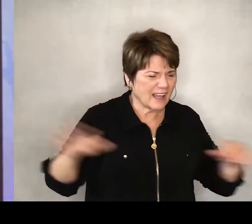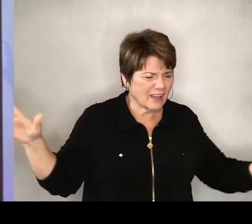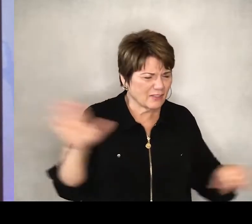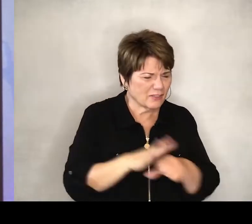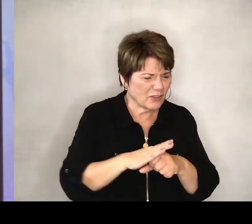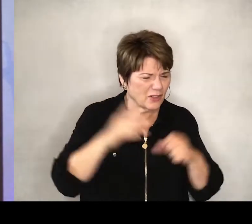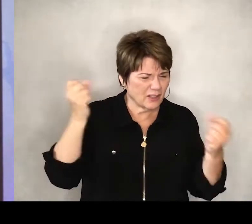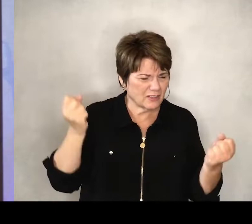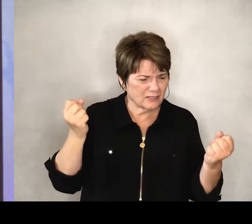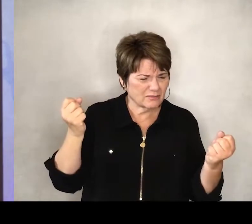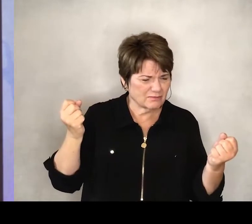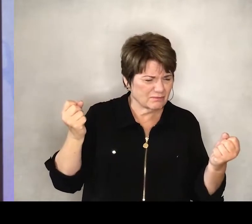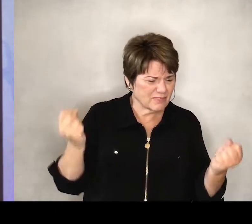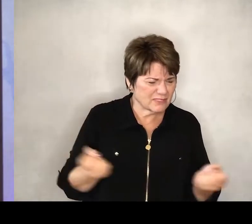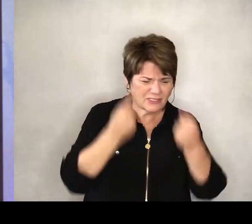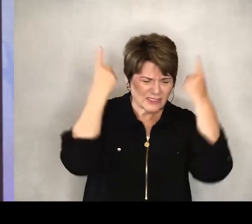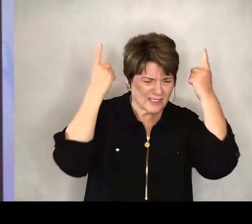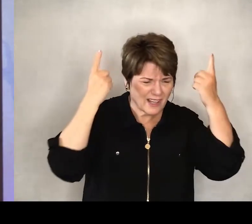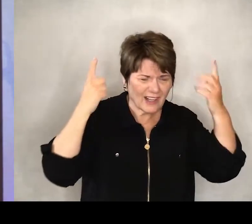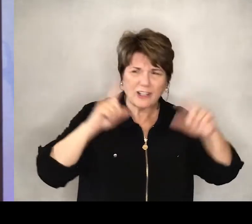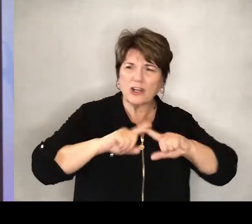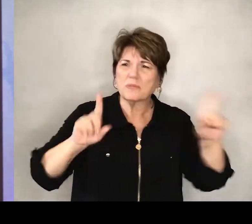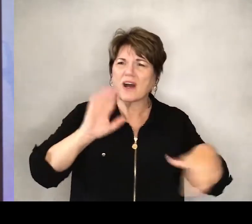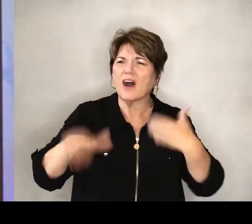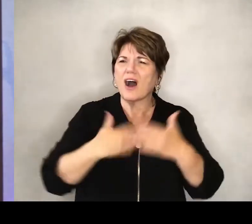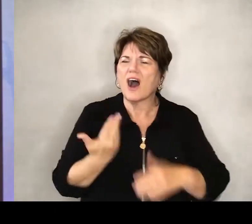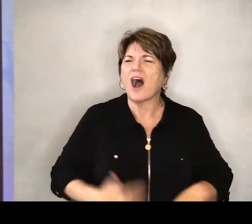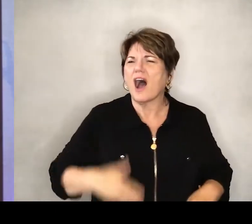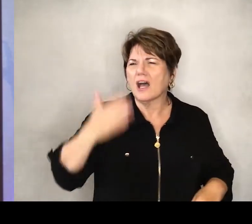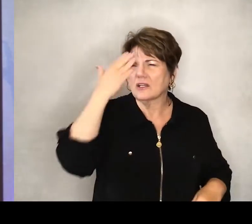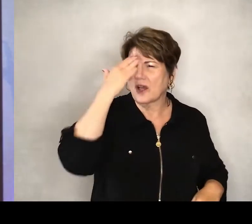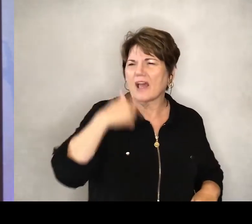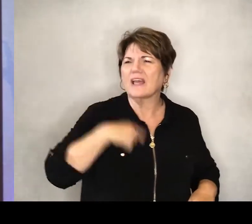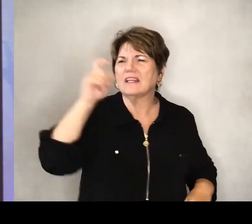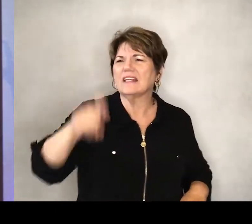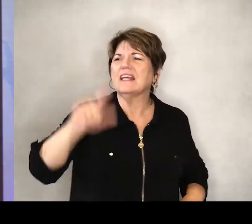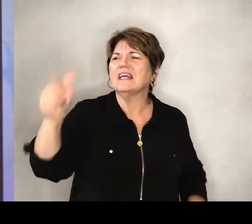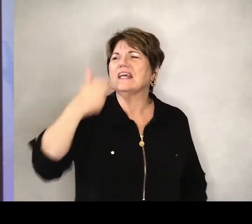can't comprehend. All I know is I